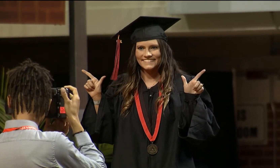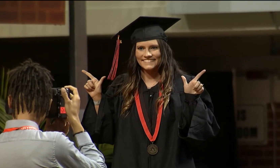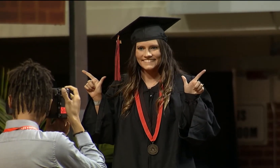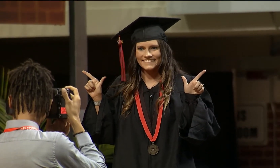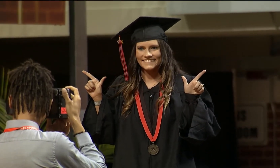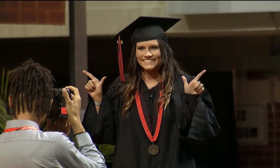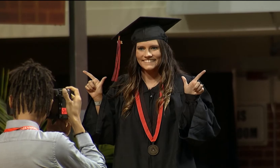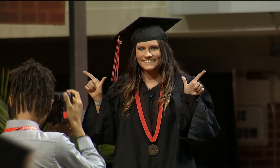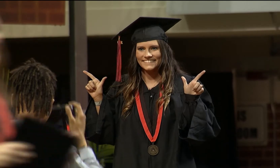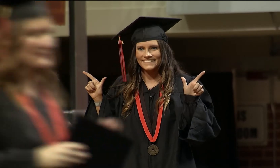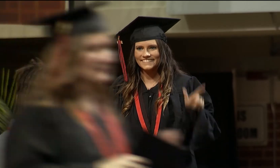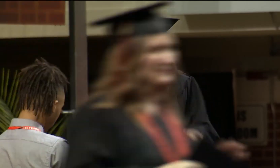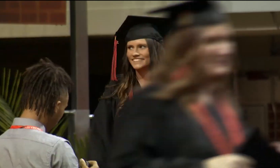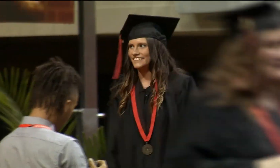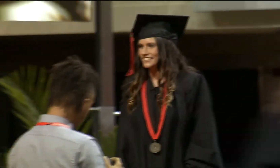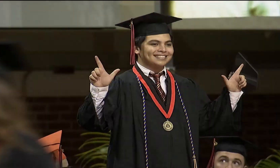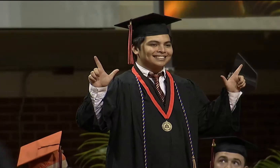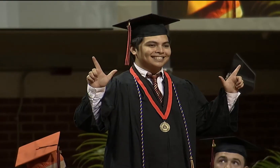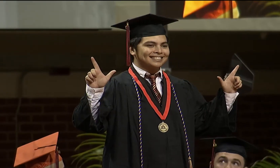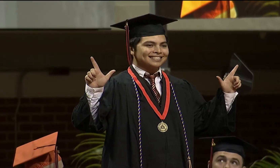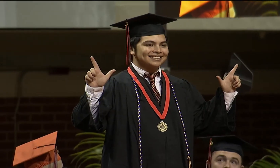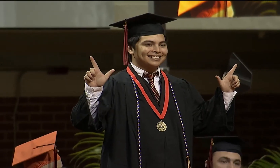Miranda Suzanne Horton.